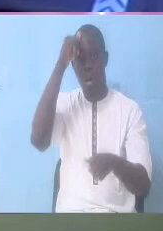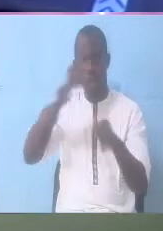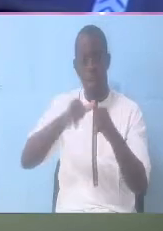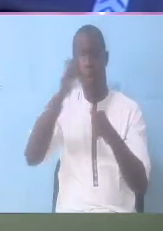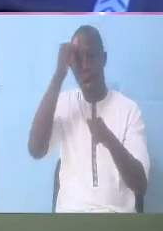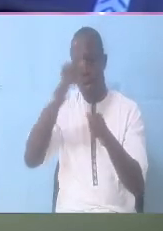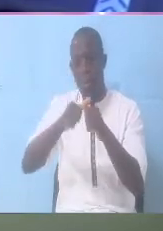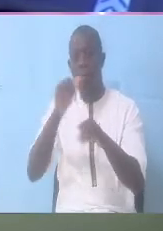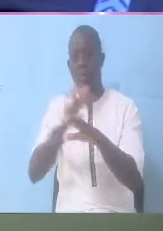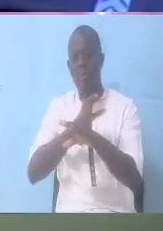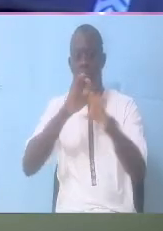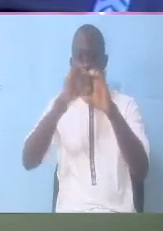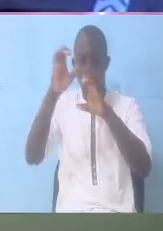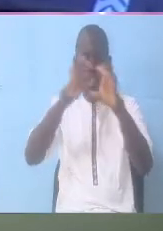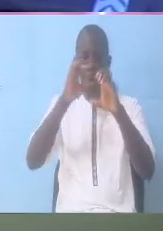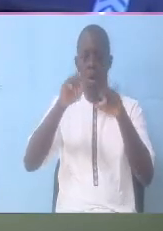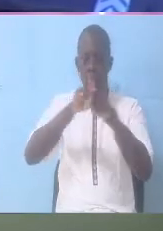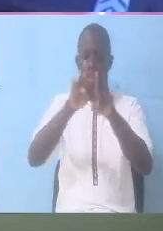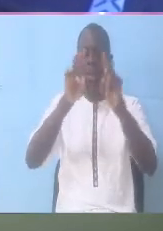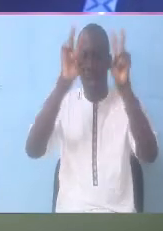Jammeh.